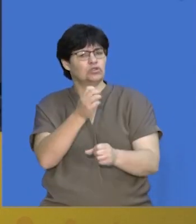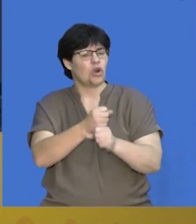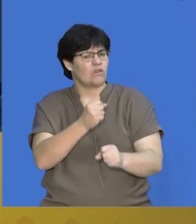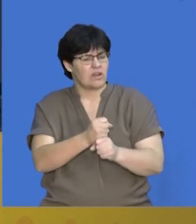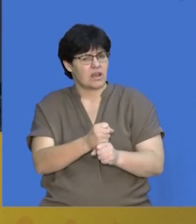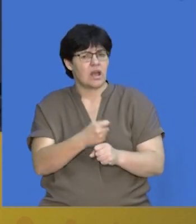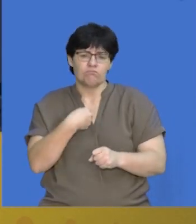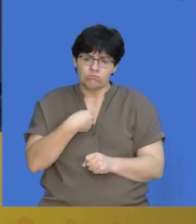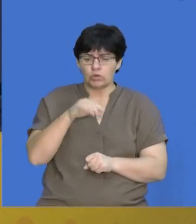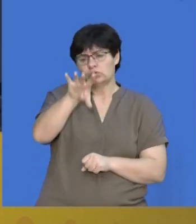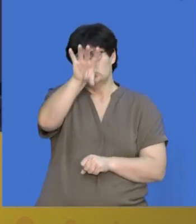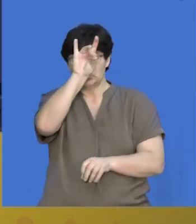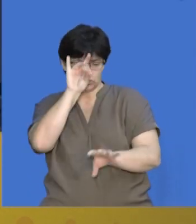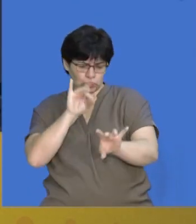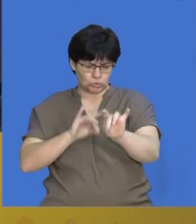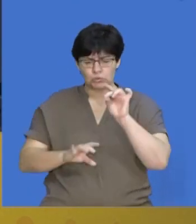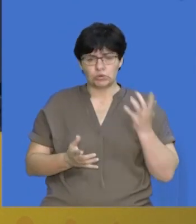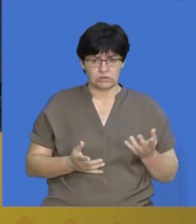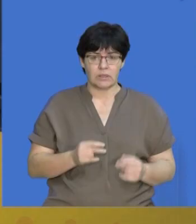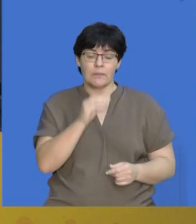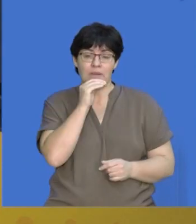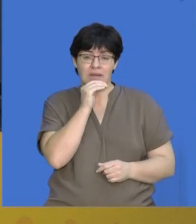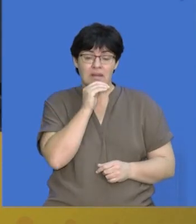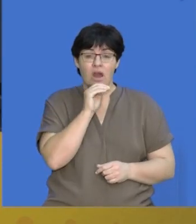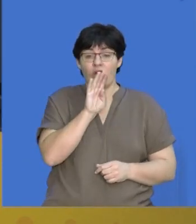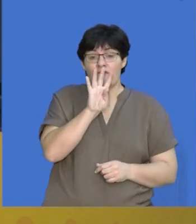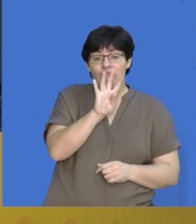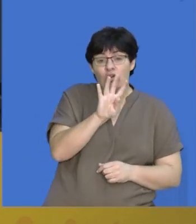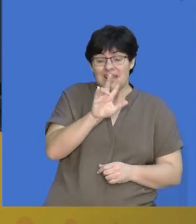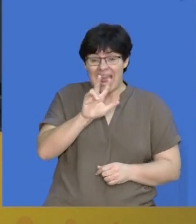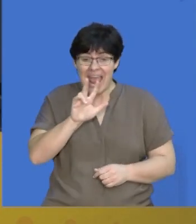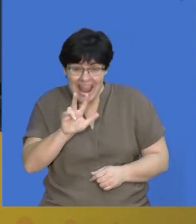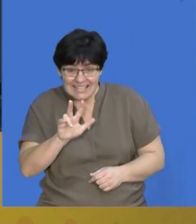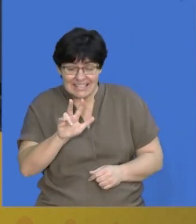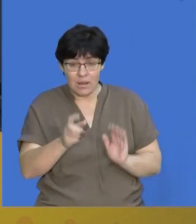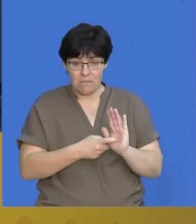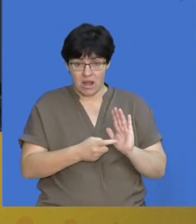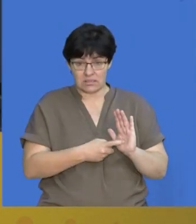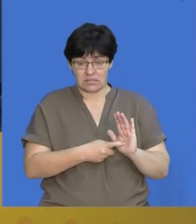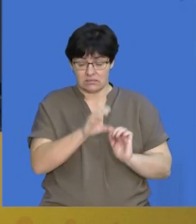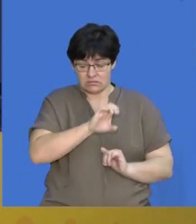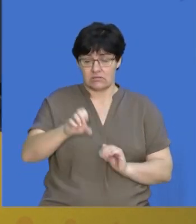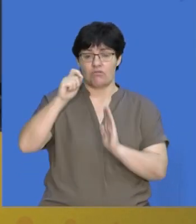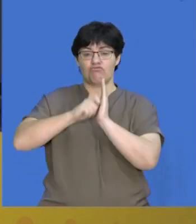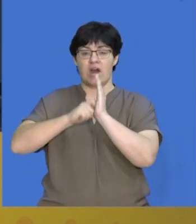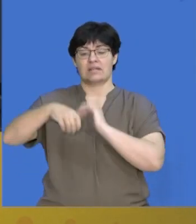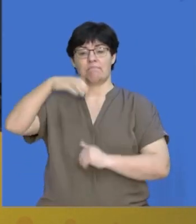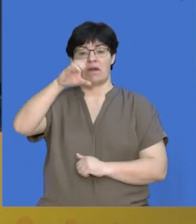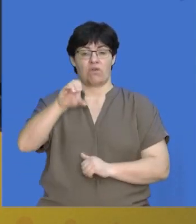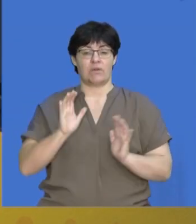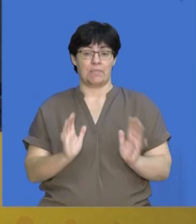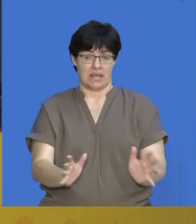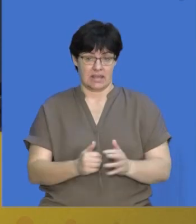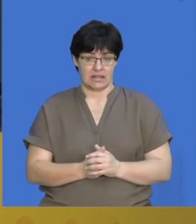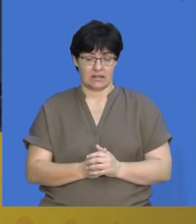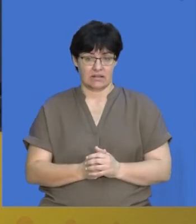a choice question, it means that 48 marks are dedicated to just paragraph writing. That means,